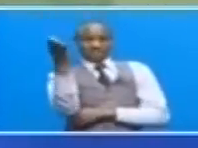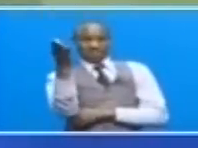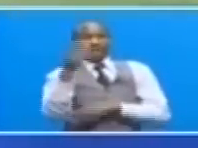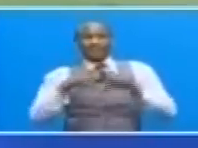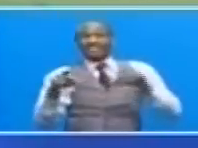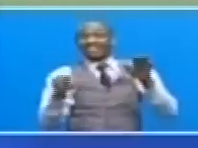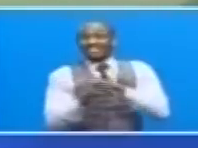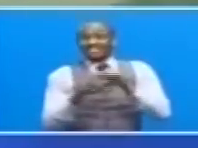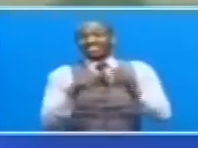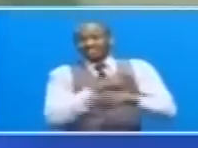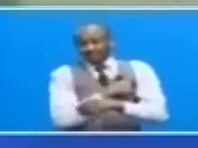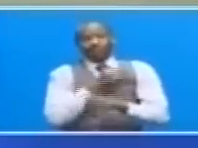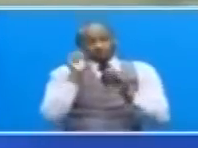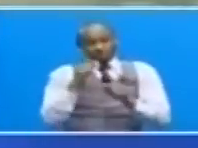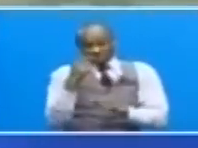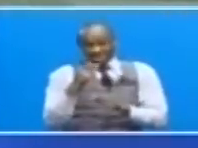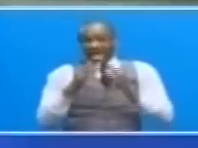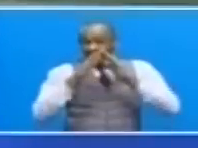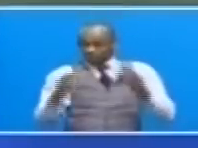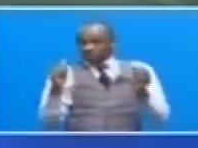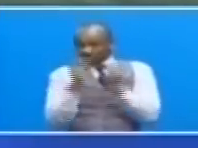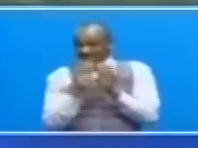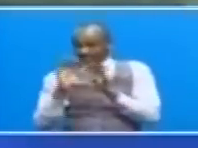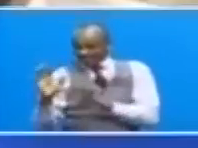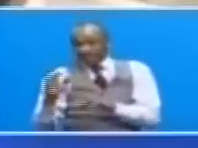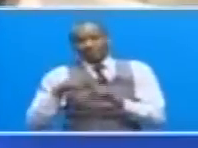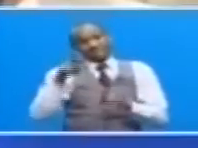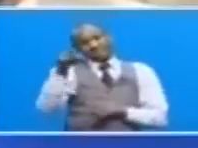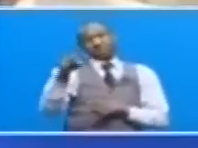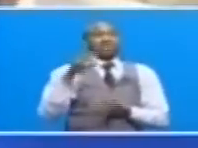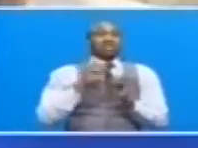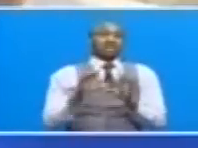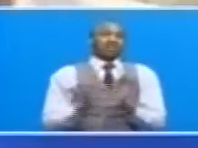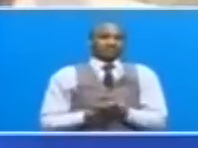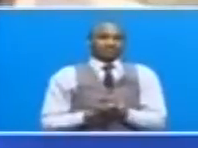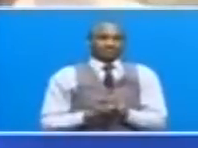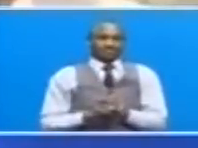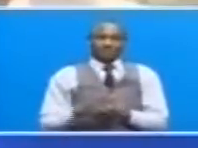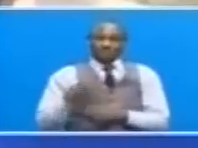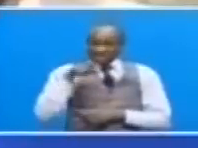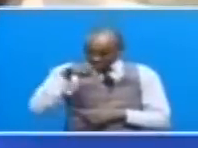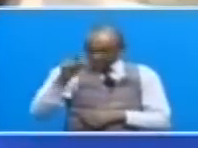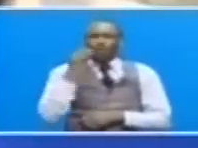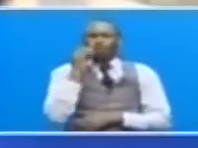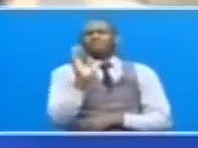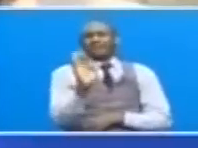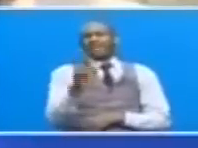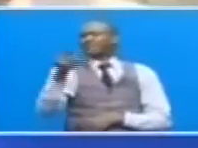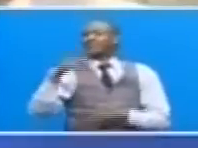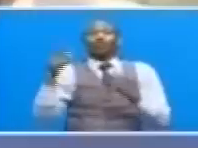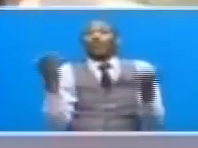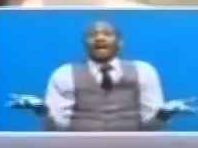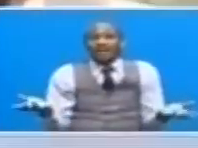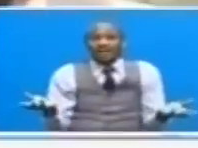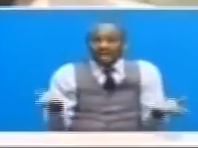says Nyumba Kumi will work here, but for the victim, it hasn't. He'll be found because this is his homeland. He cannot go anywhere.